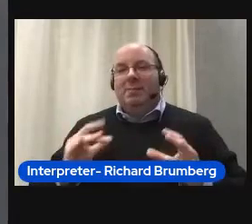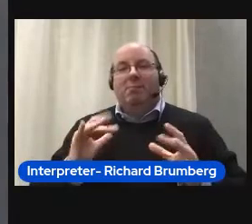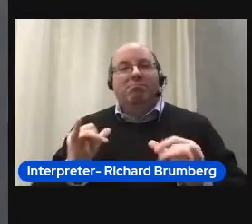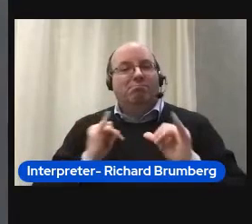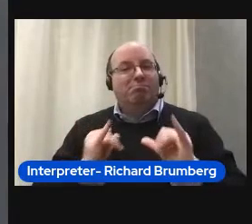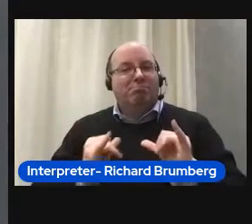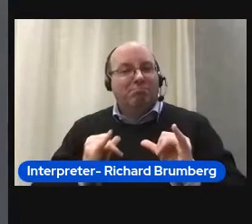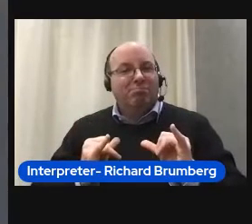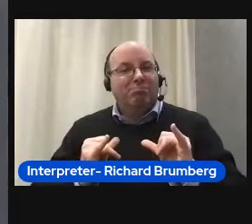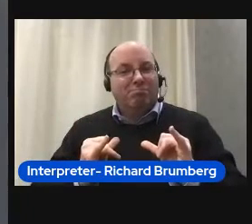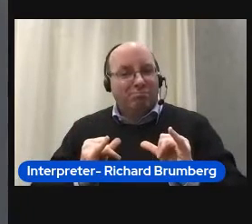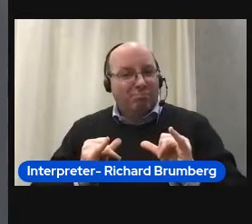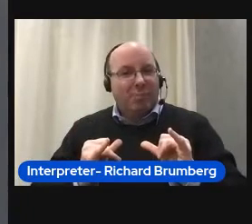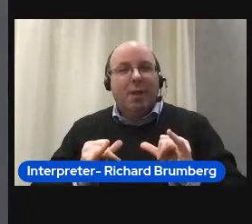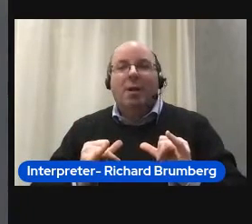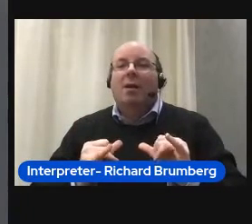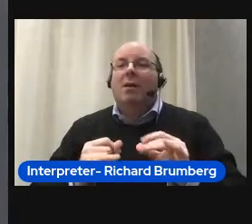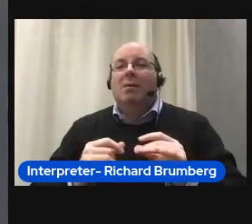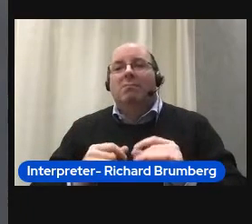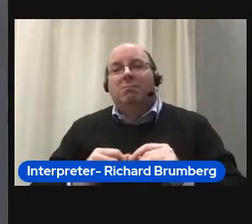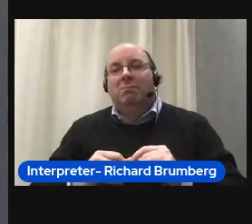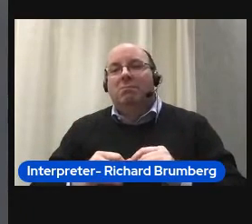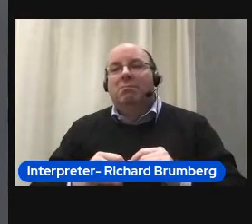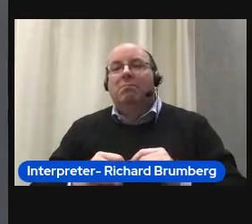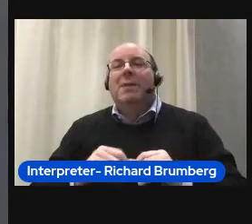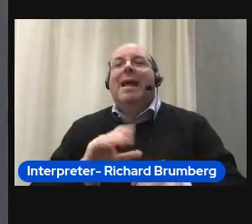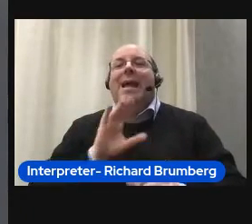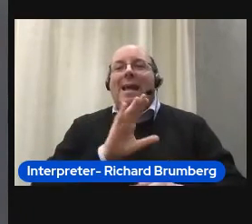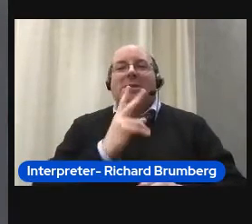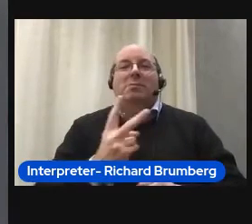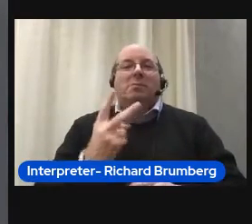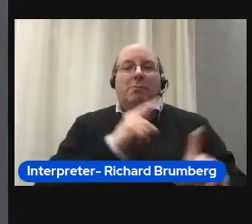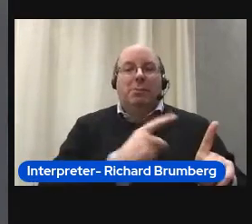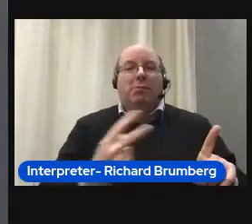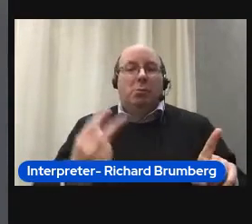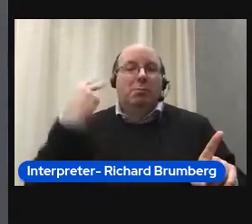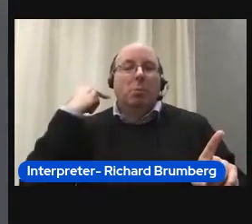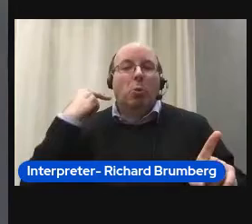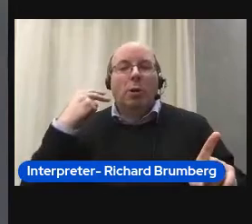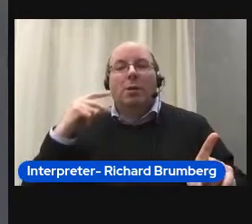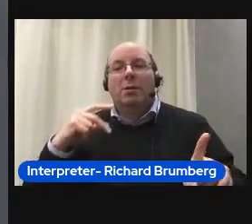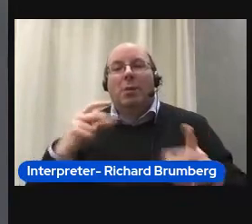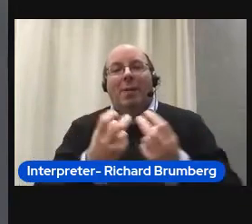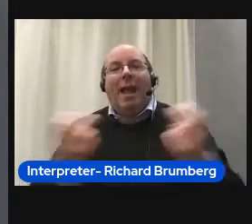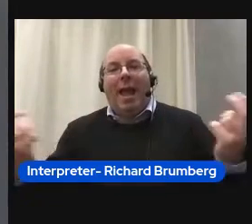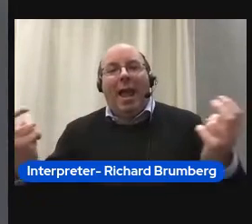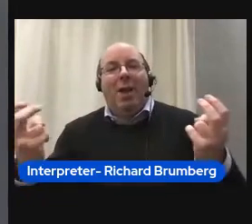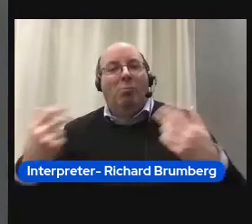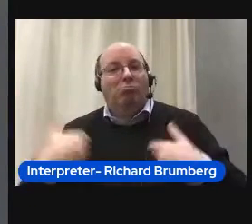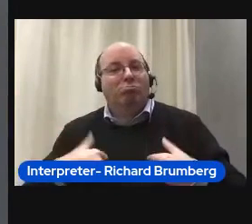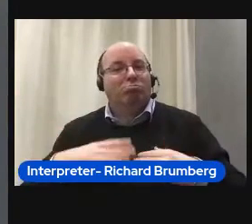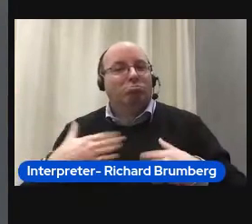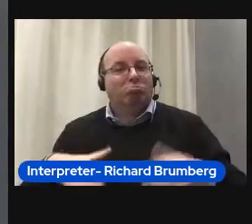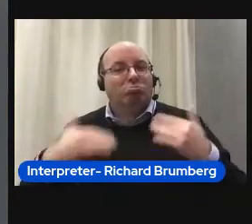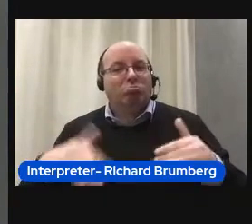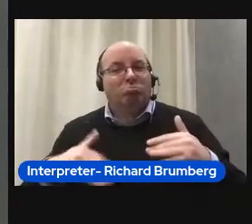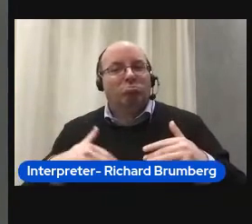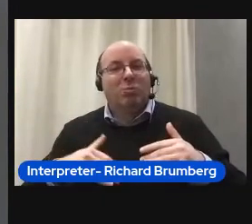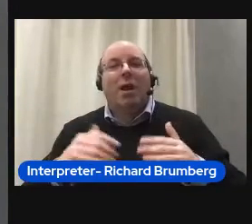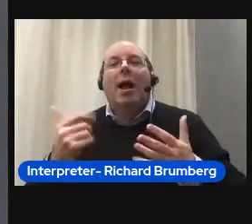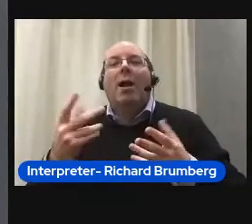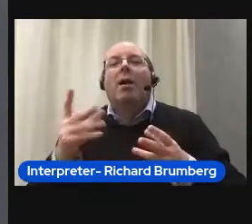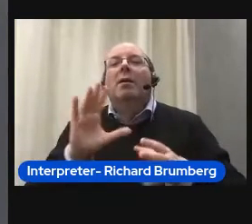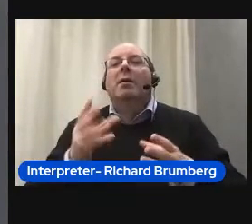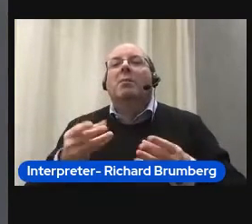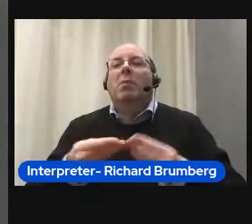appropriate that we have a panel in their memory this evening. We want to thank the Cadranel family and everyone who has contributed to Adam's Fund